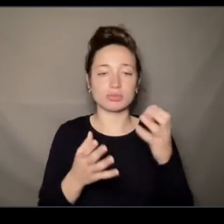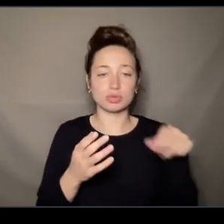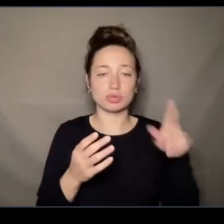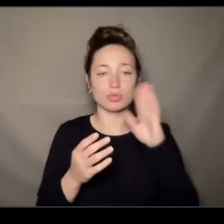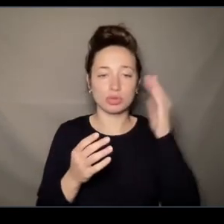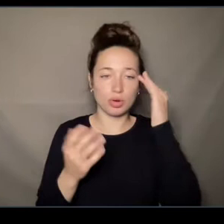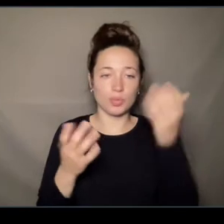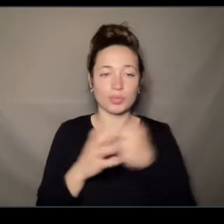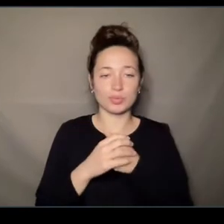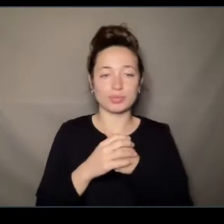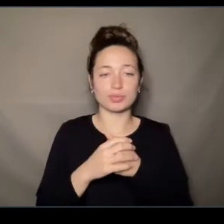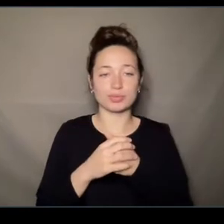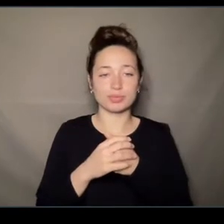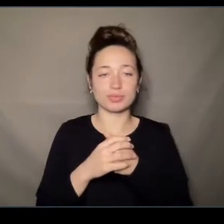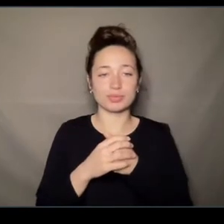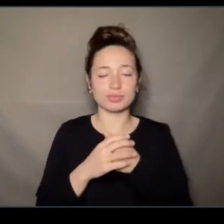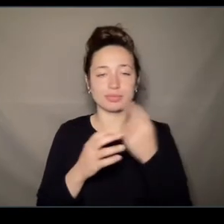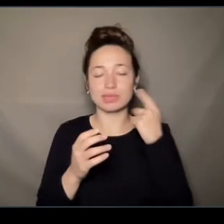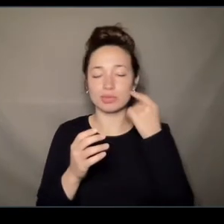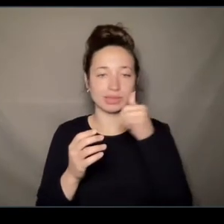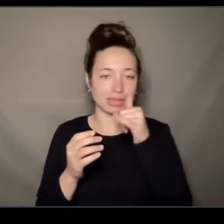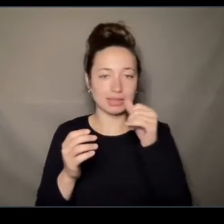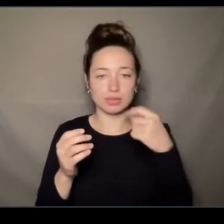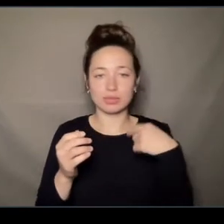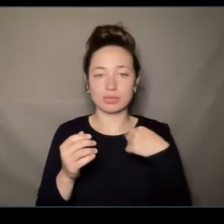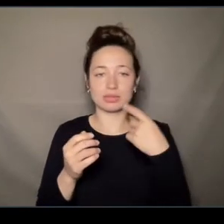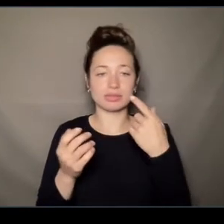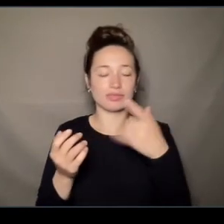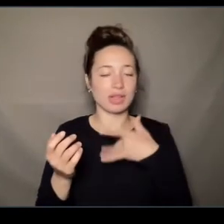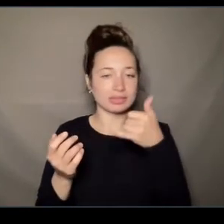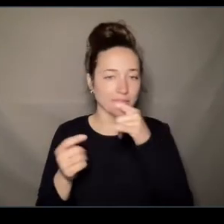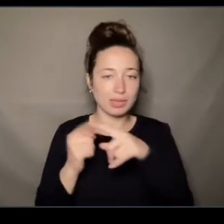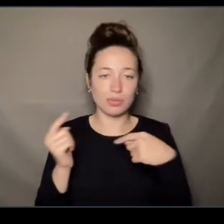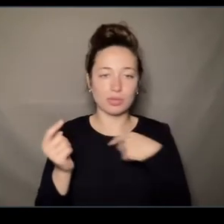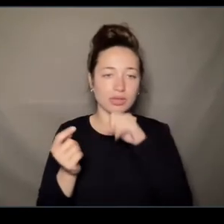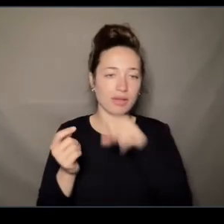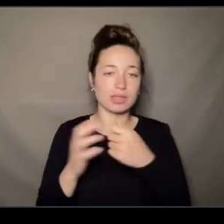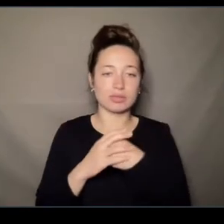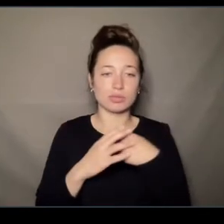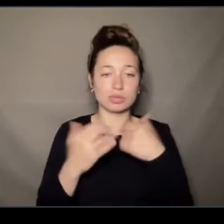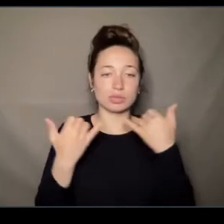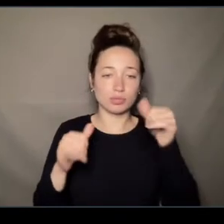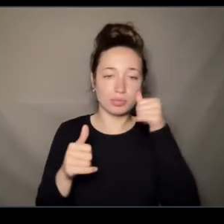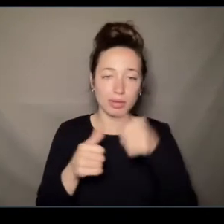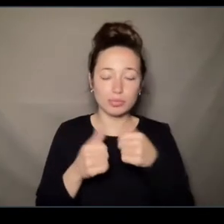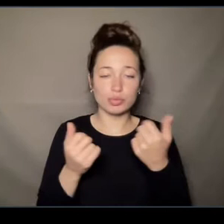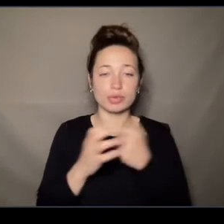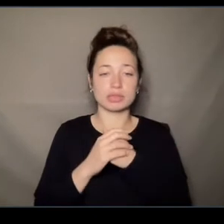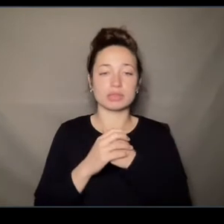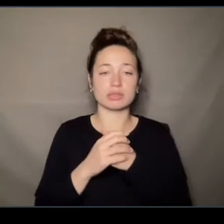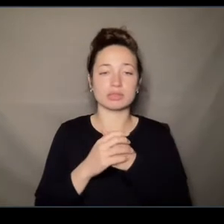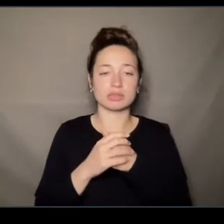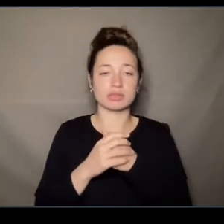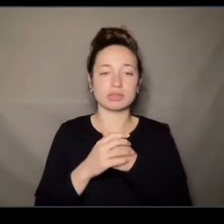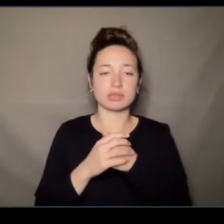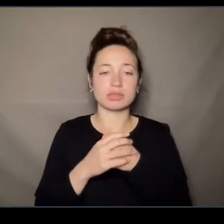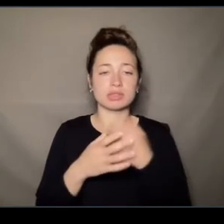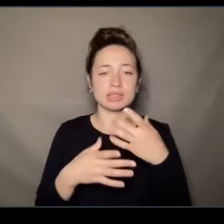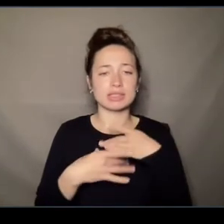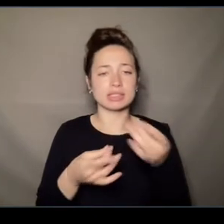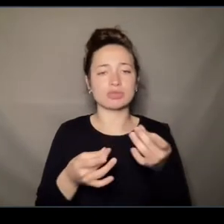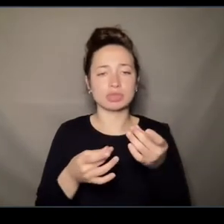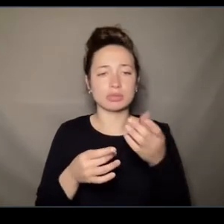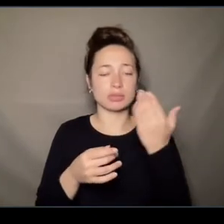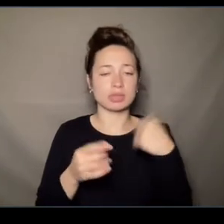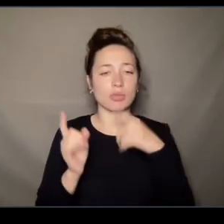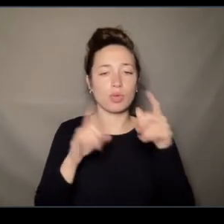know. It sounded silly, it felt silly, but we loved it. I mean, we still remember it. It's interesting